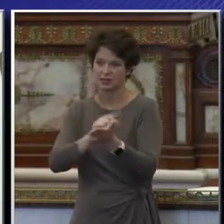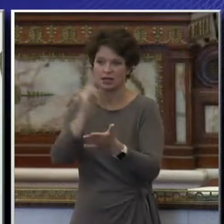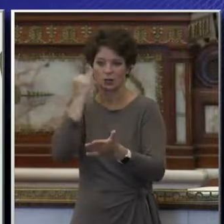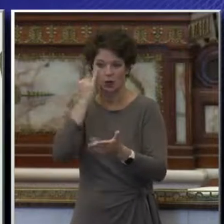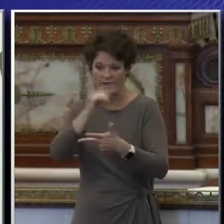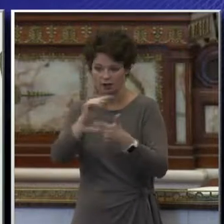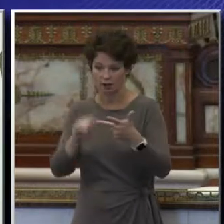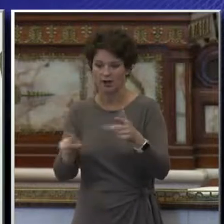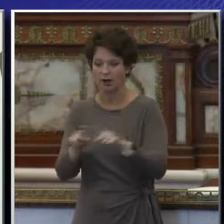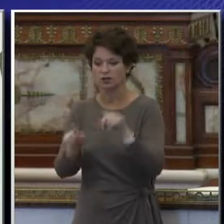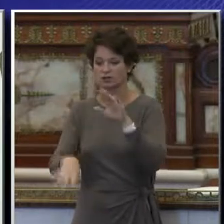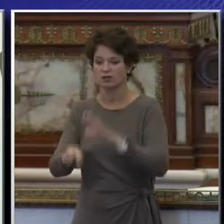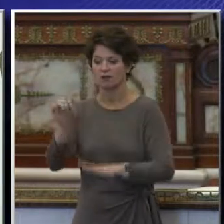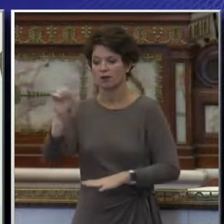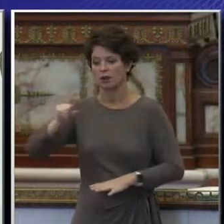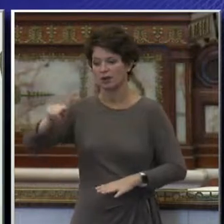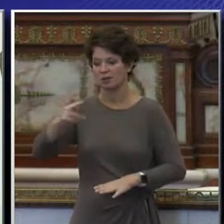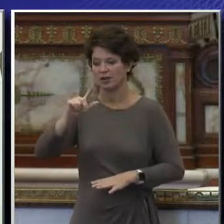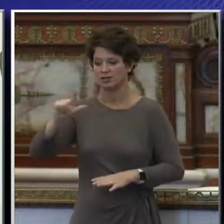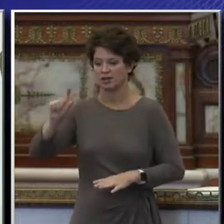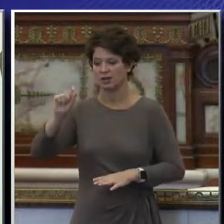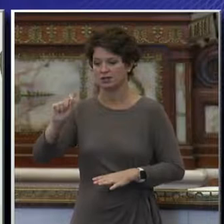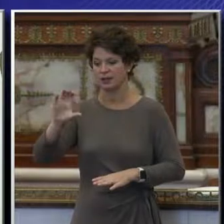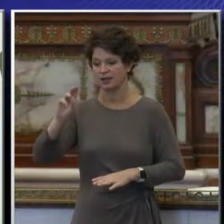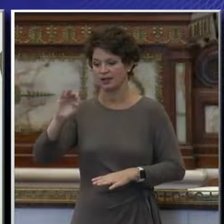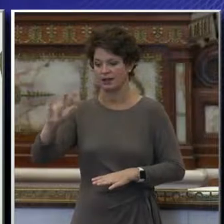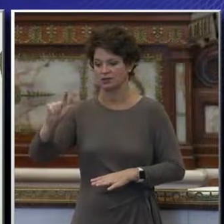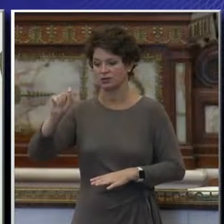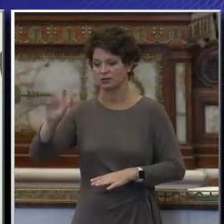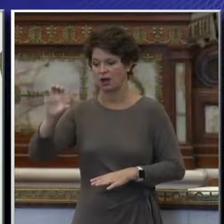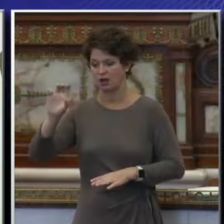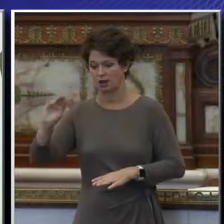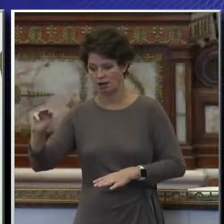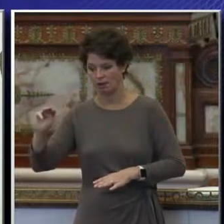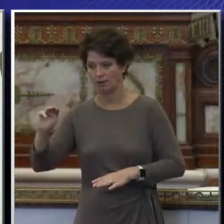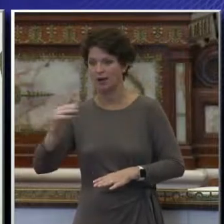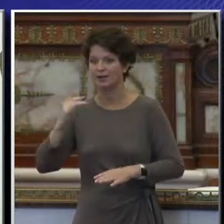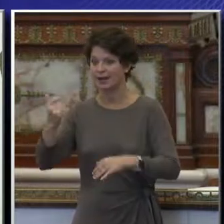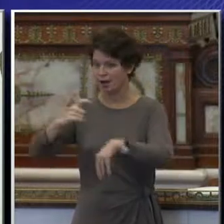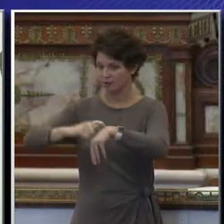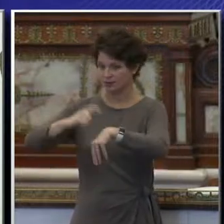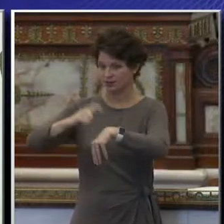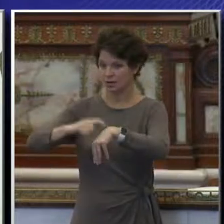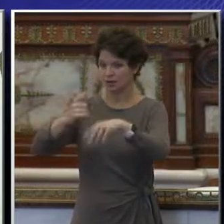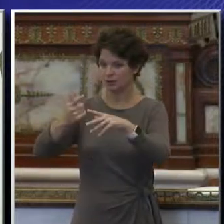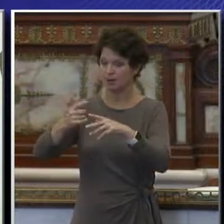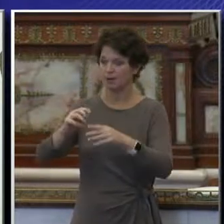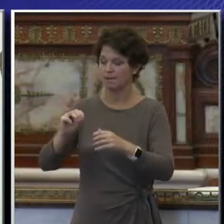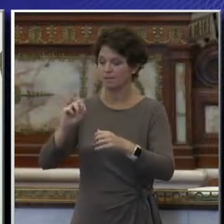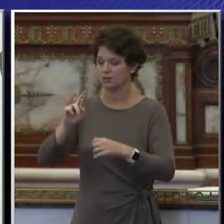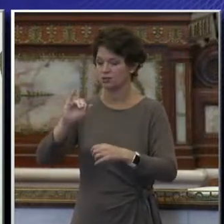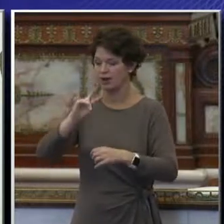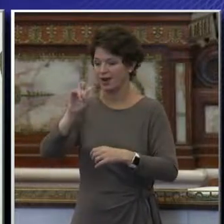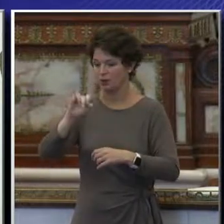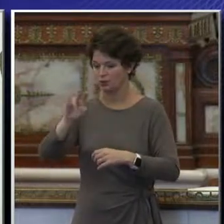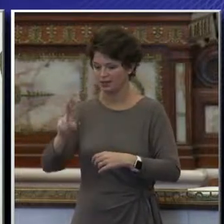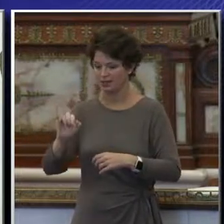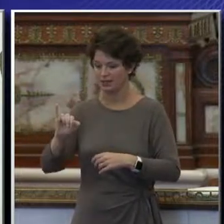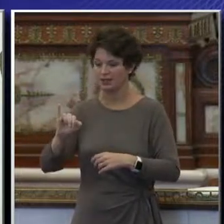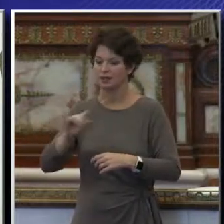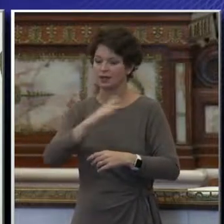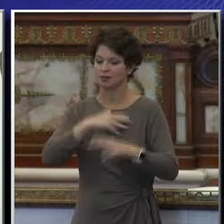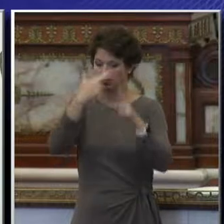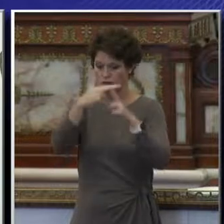also be found on phlcouncil.com. I now know that the hour has come. Mr. Iannuzzi, will you please call the roll to